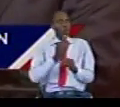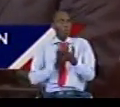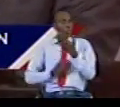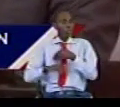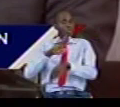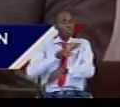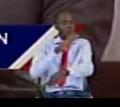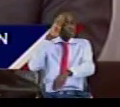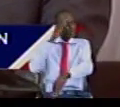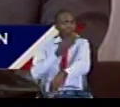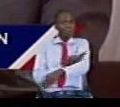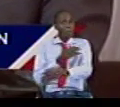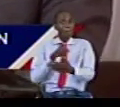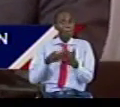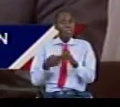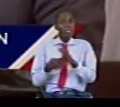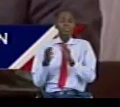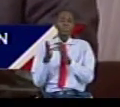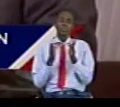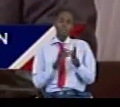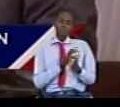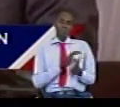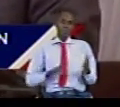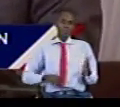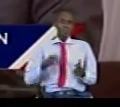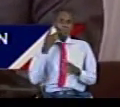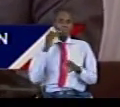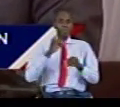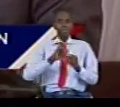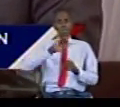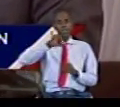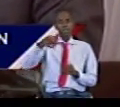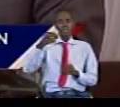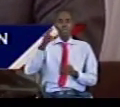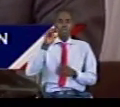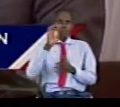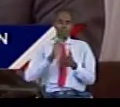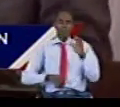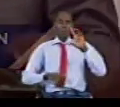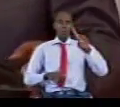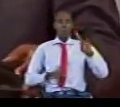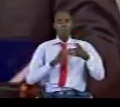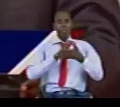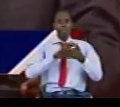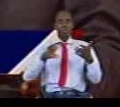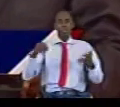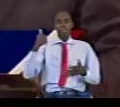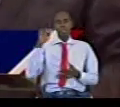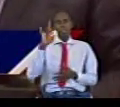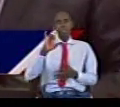Jesus Christ. Come to John chapter 1. John chapter 1, reading from verse 18.